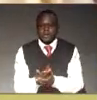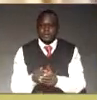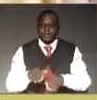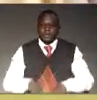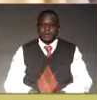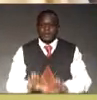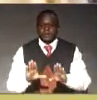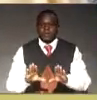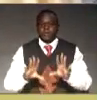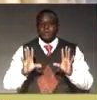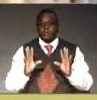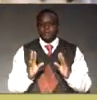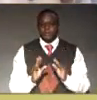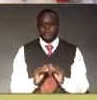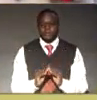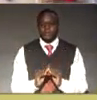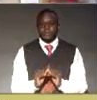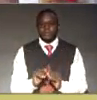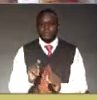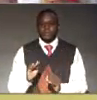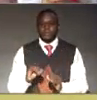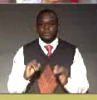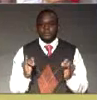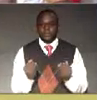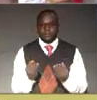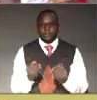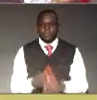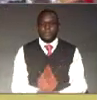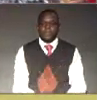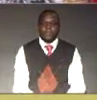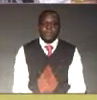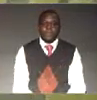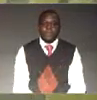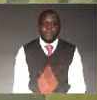feet. Joseph Bule, UBC, Kampala.